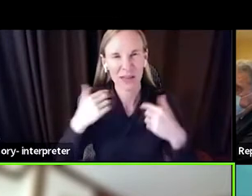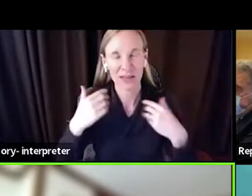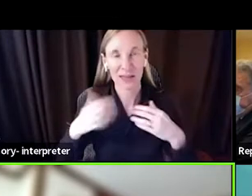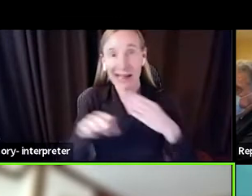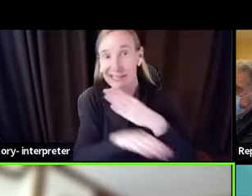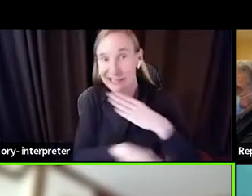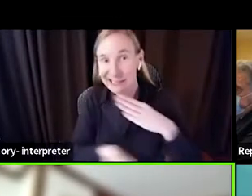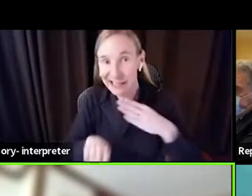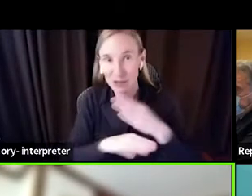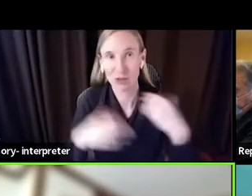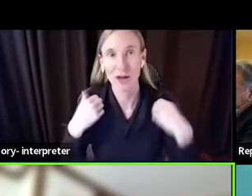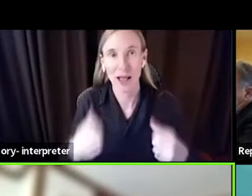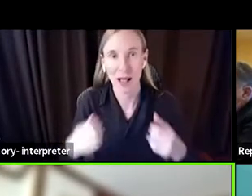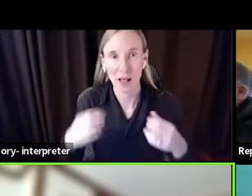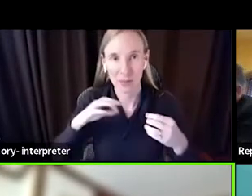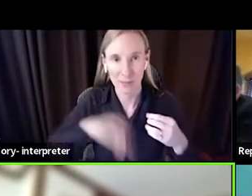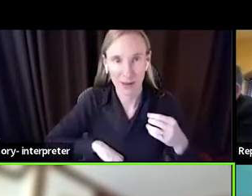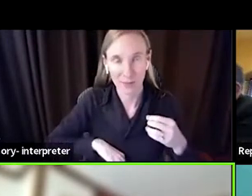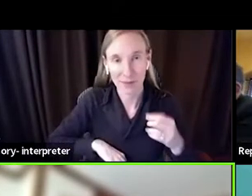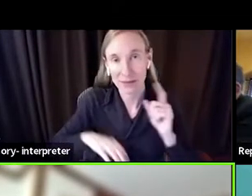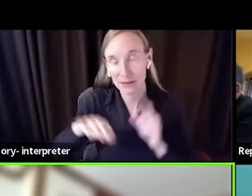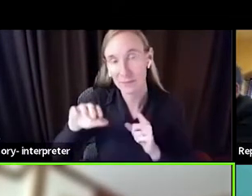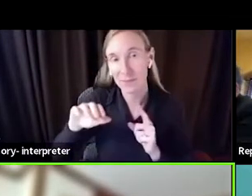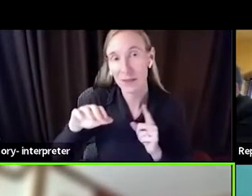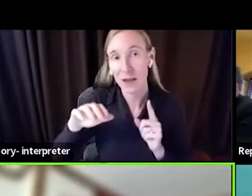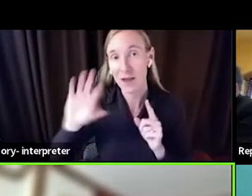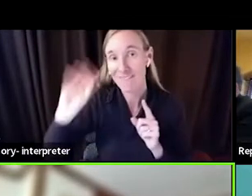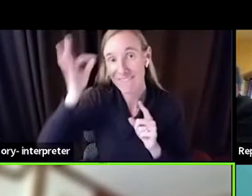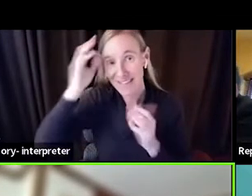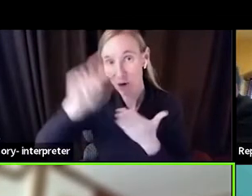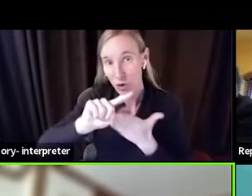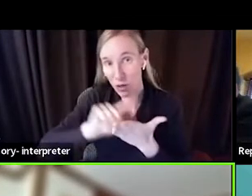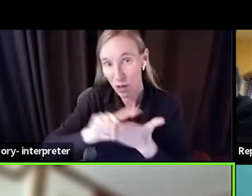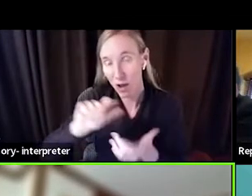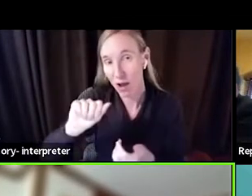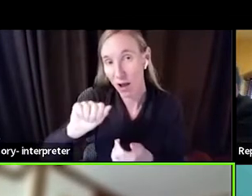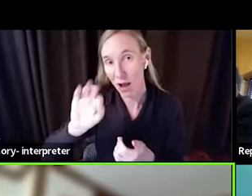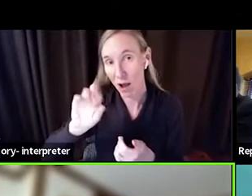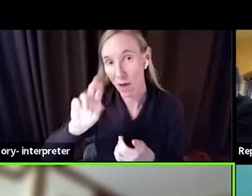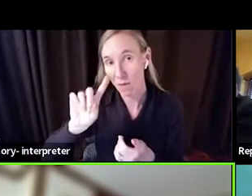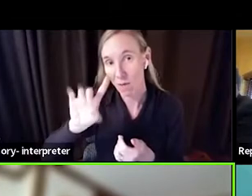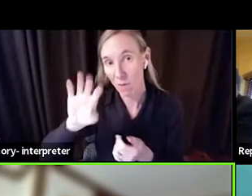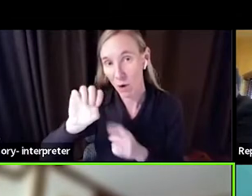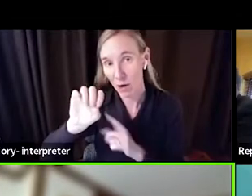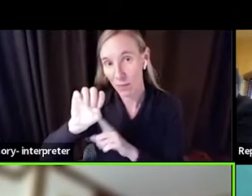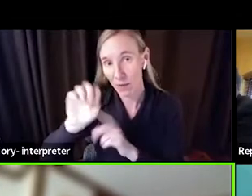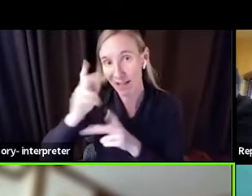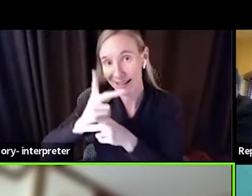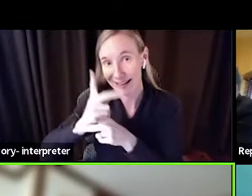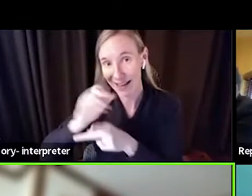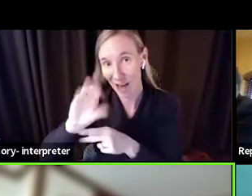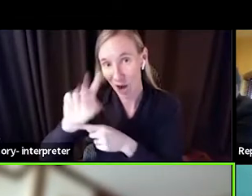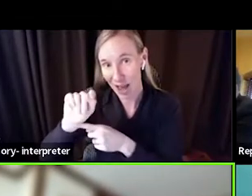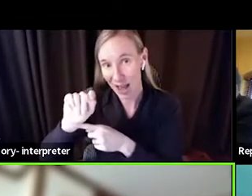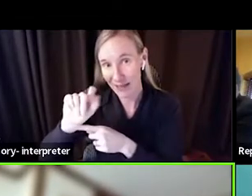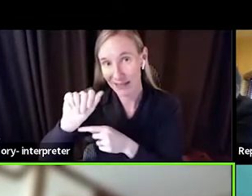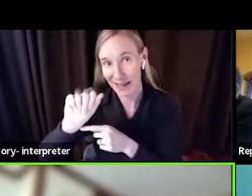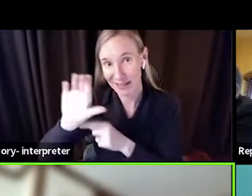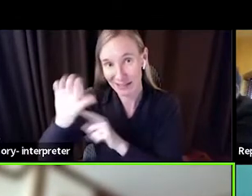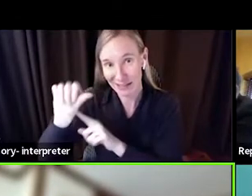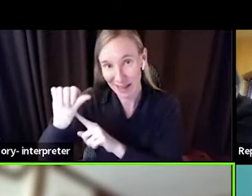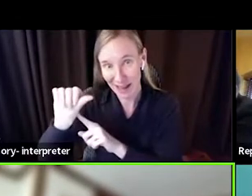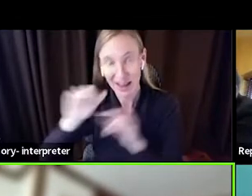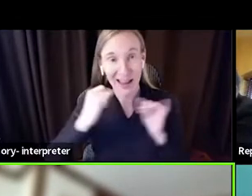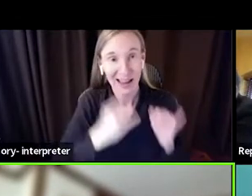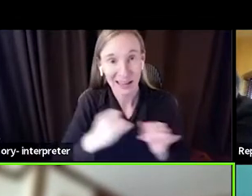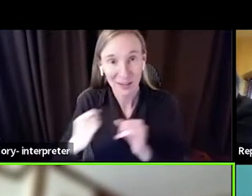Under federal law, the Affordable Care Act, health plans in the individual and small group markets are required to